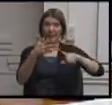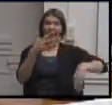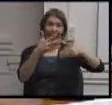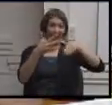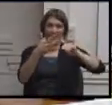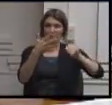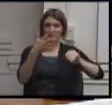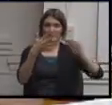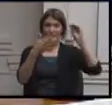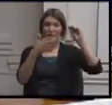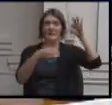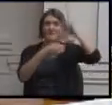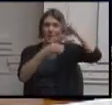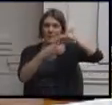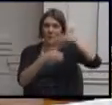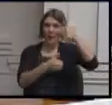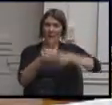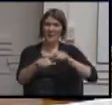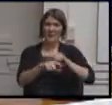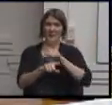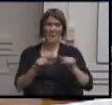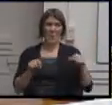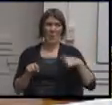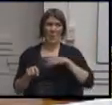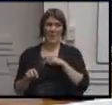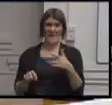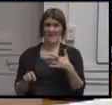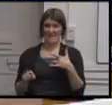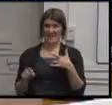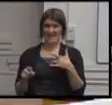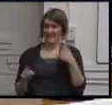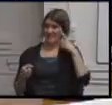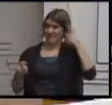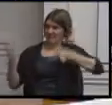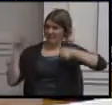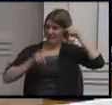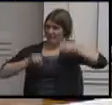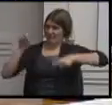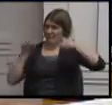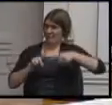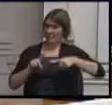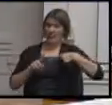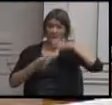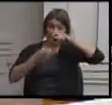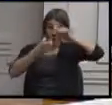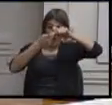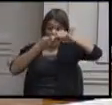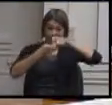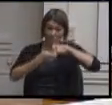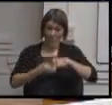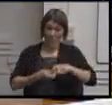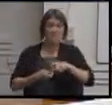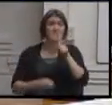in? But at this point, I'm not really aware that there's that sort of line item